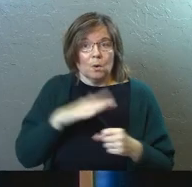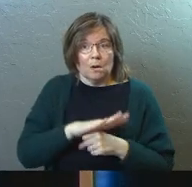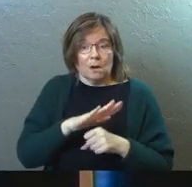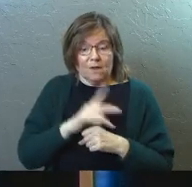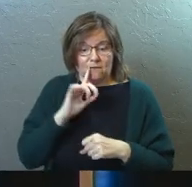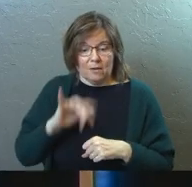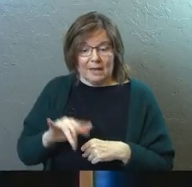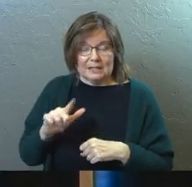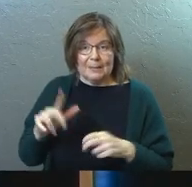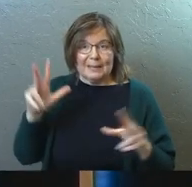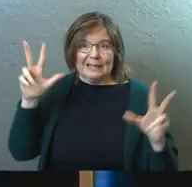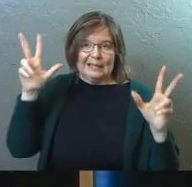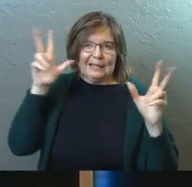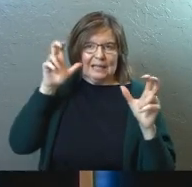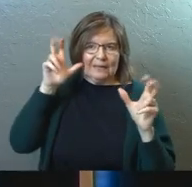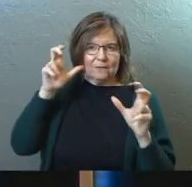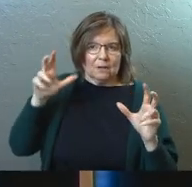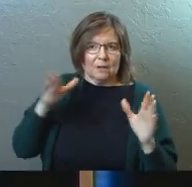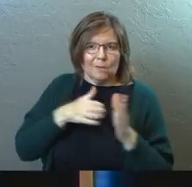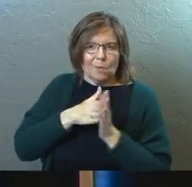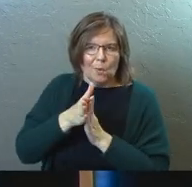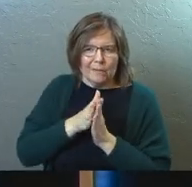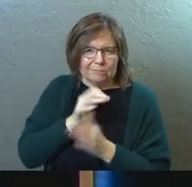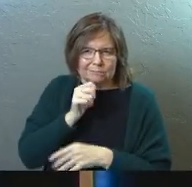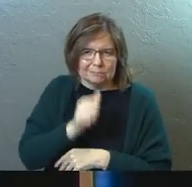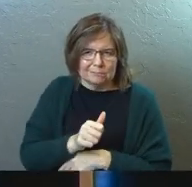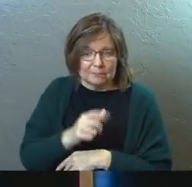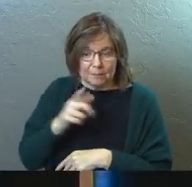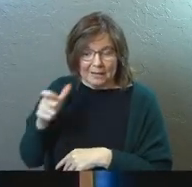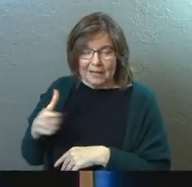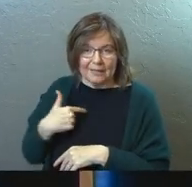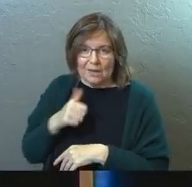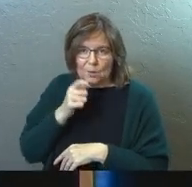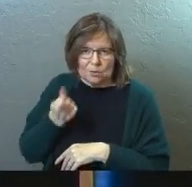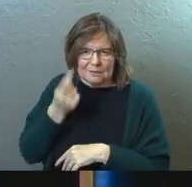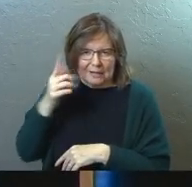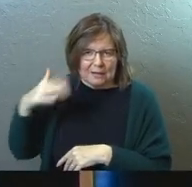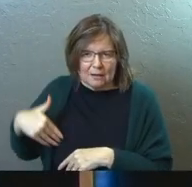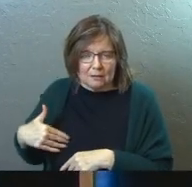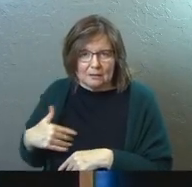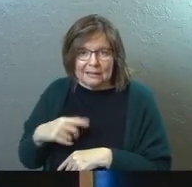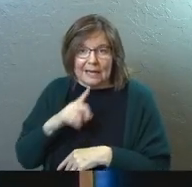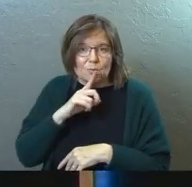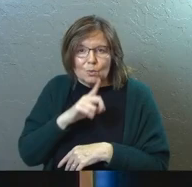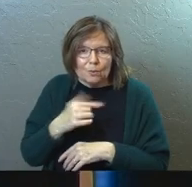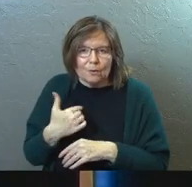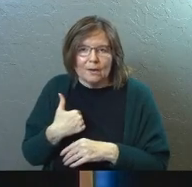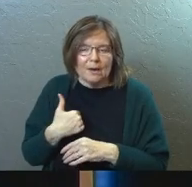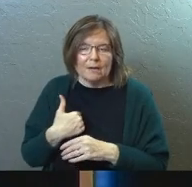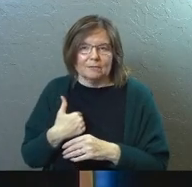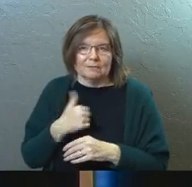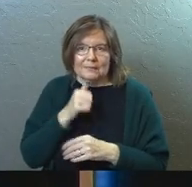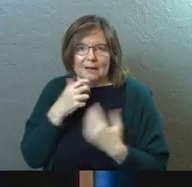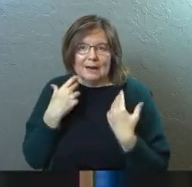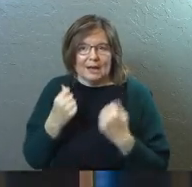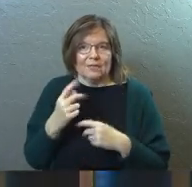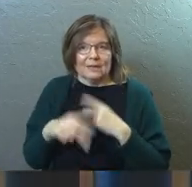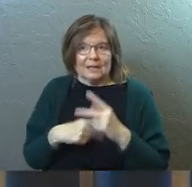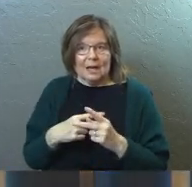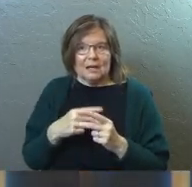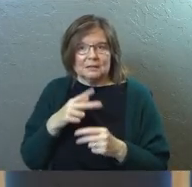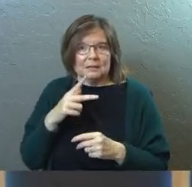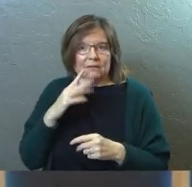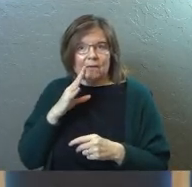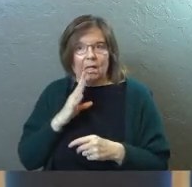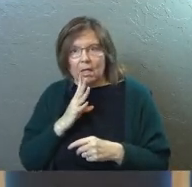enough for that to be evil motivated behind some of their actions. They can't really have unhealthy kinds of